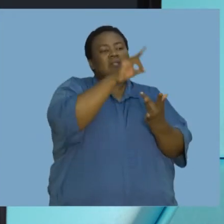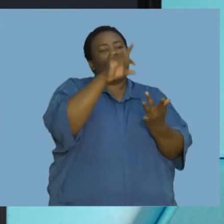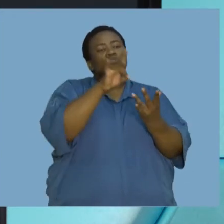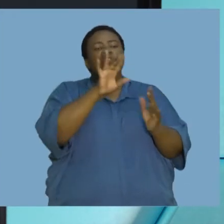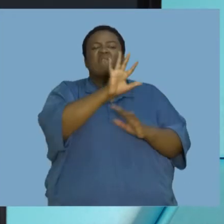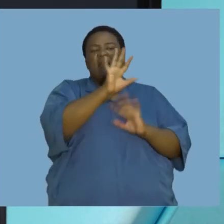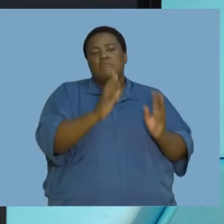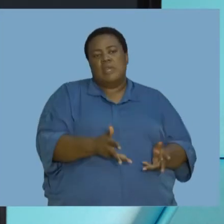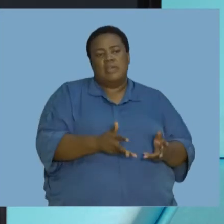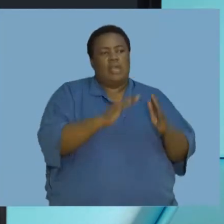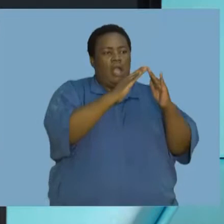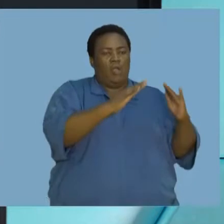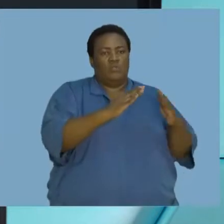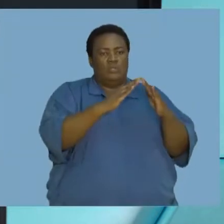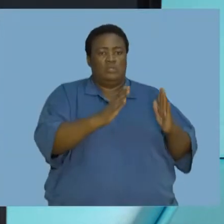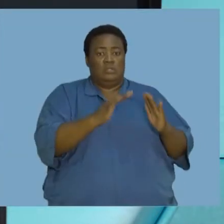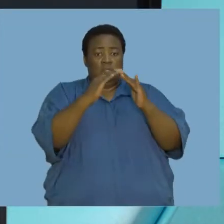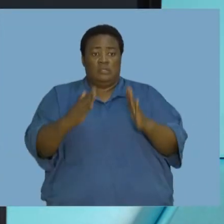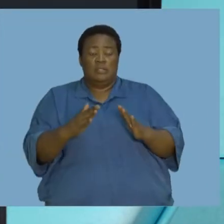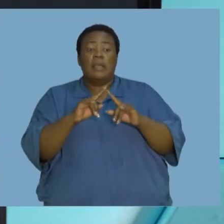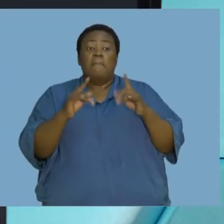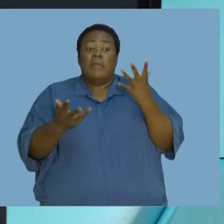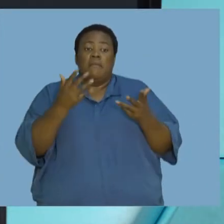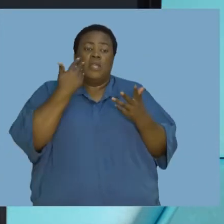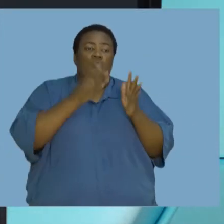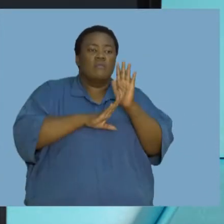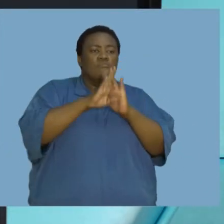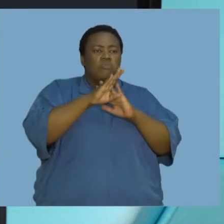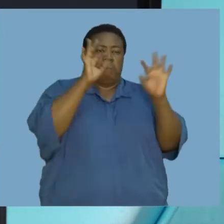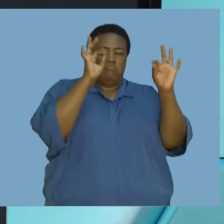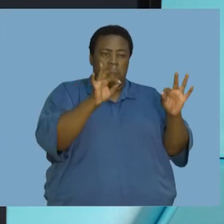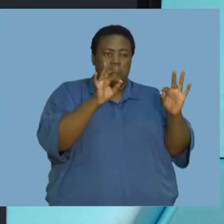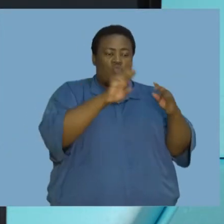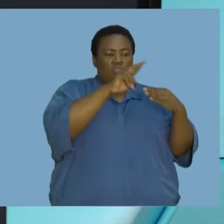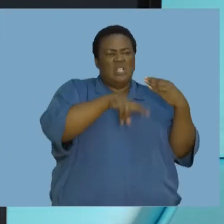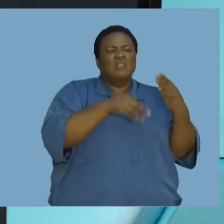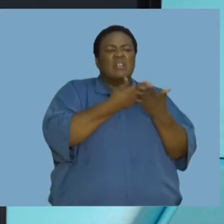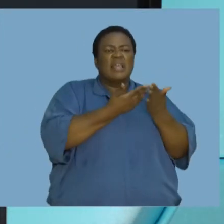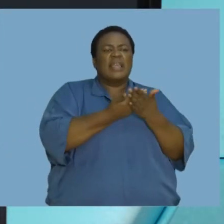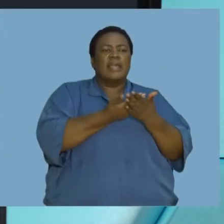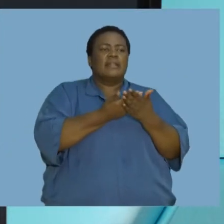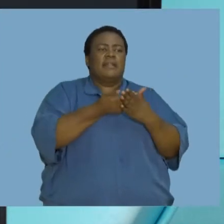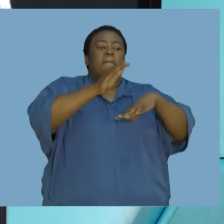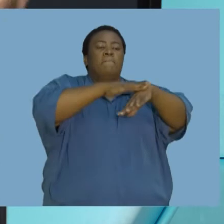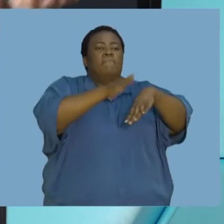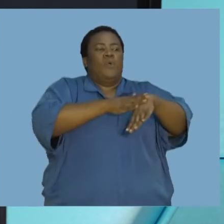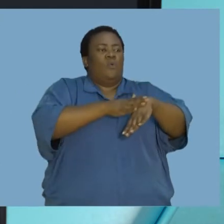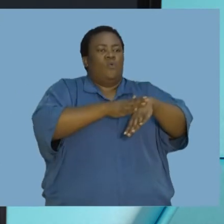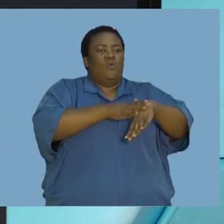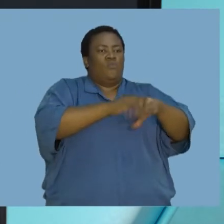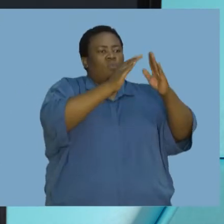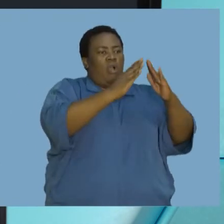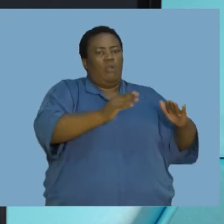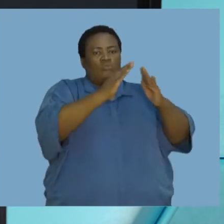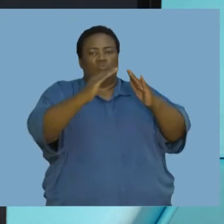households. Maybe in terms of to improve the accuracy of their results, they could look at sampling a larger